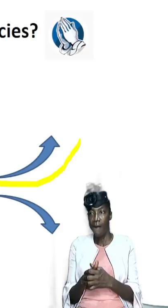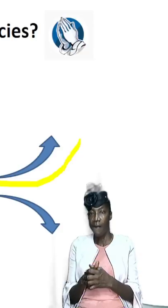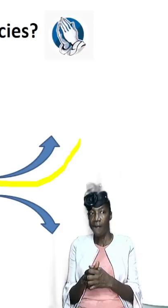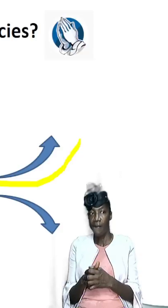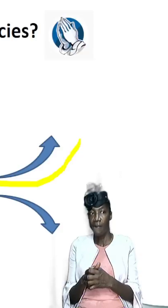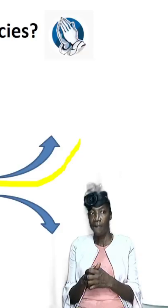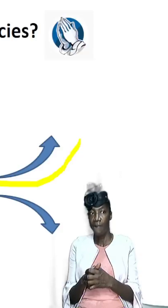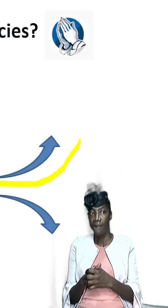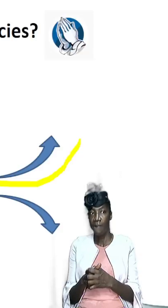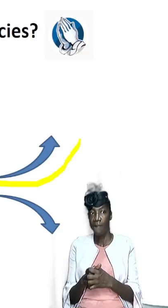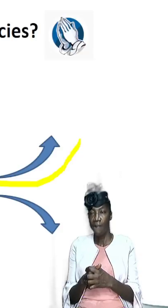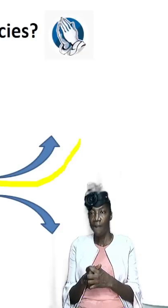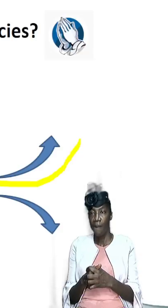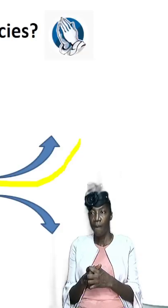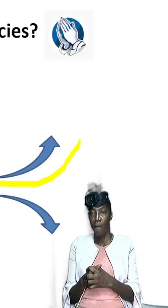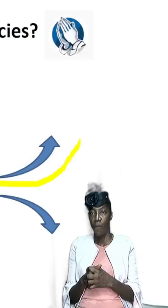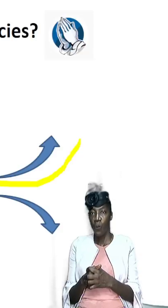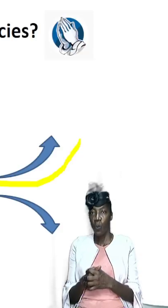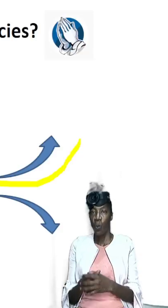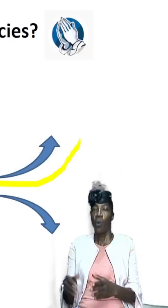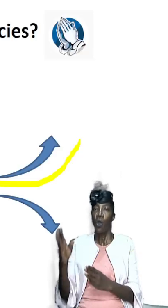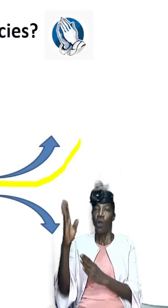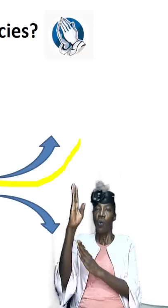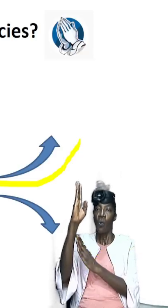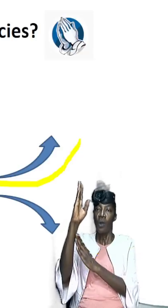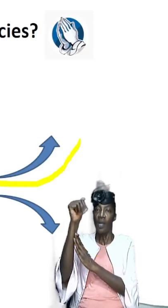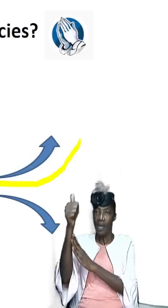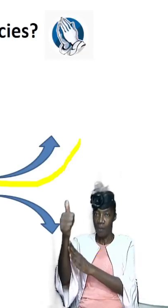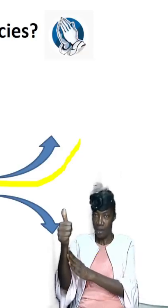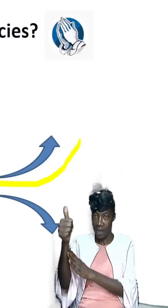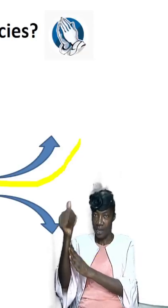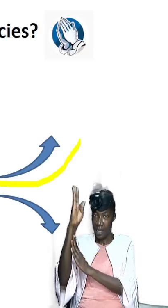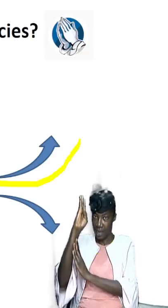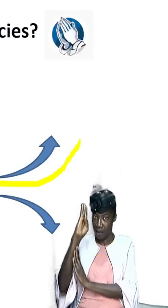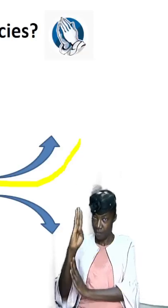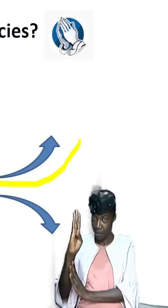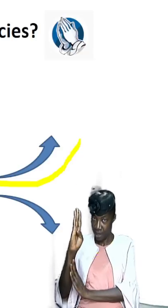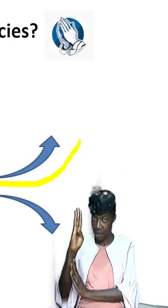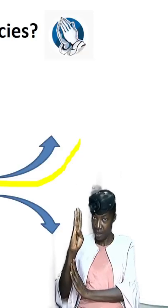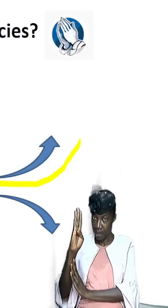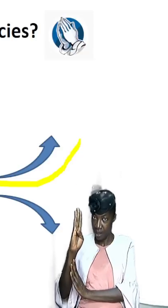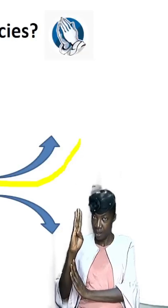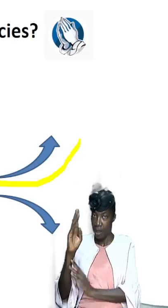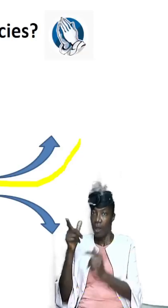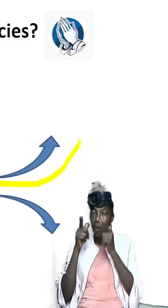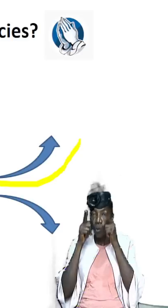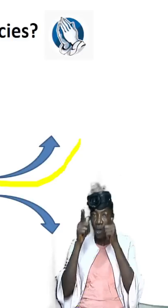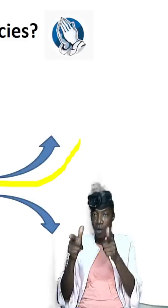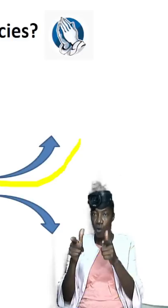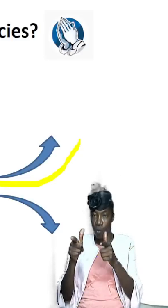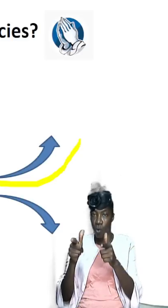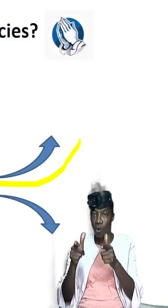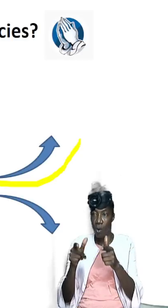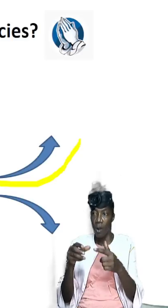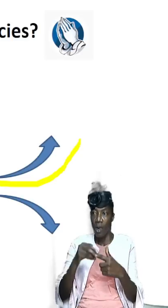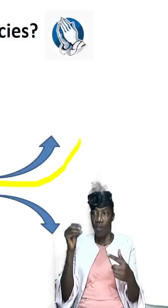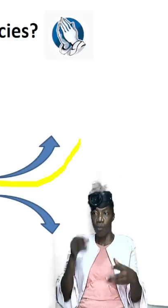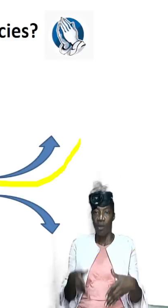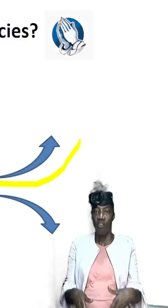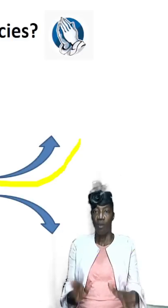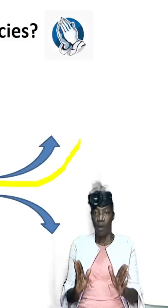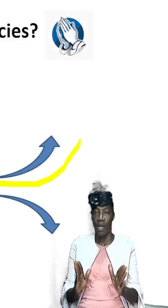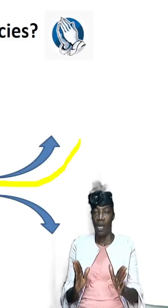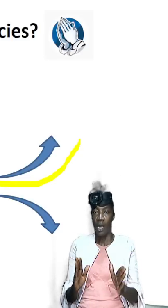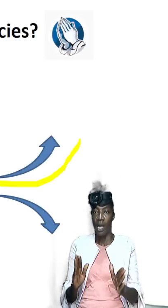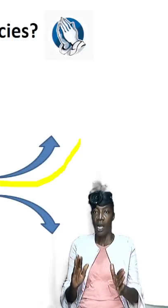will, with the capital A, capital B as the dominant genes, will look a particular way. All